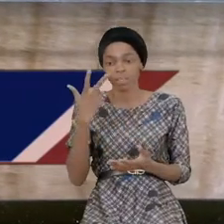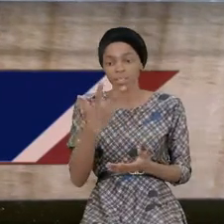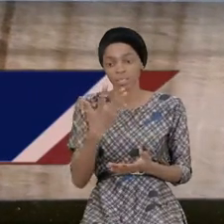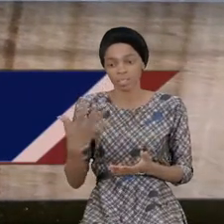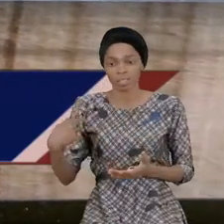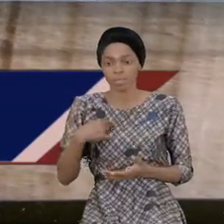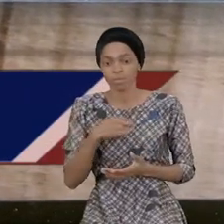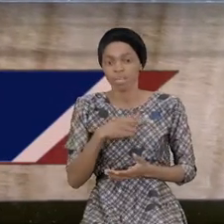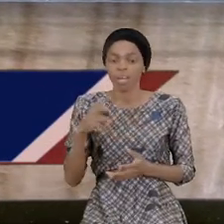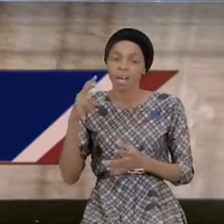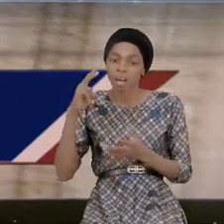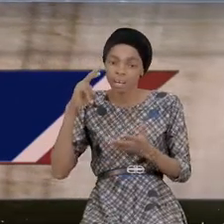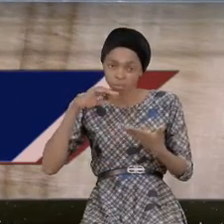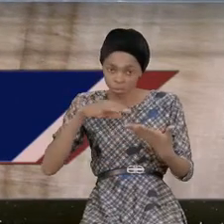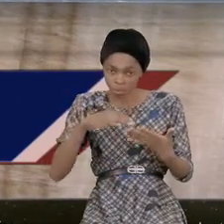looking at.